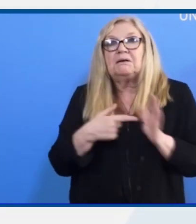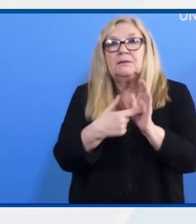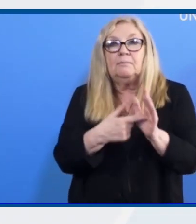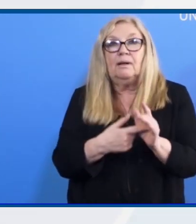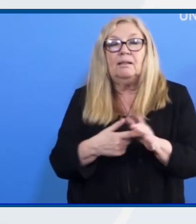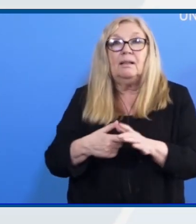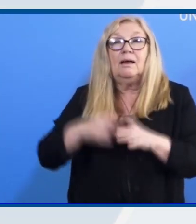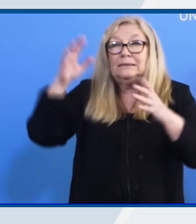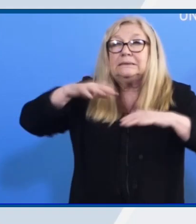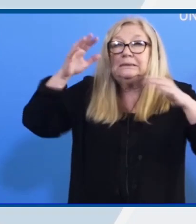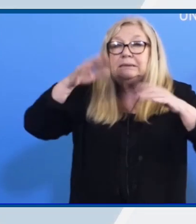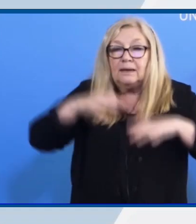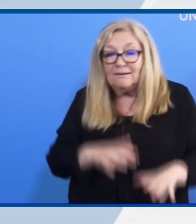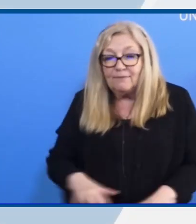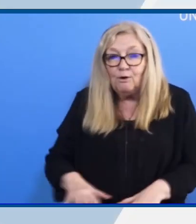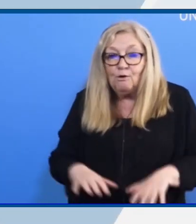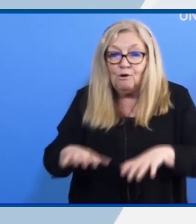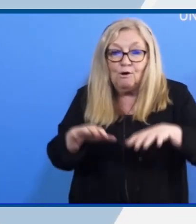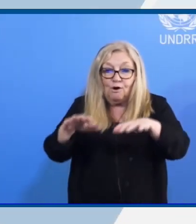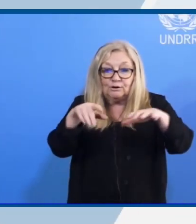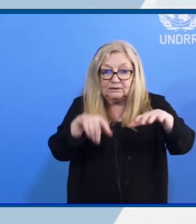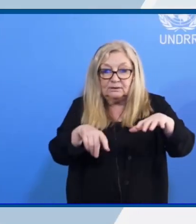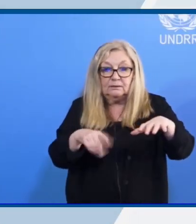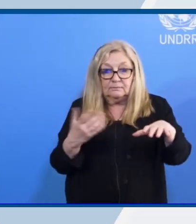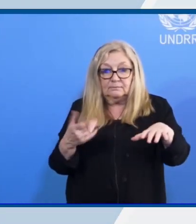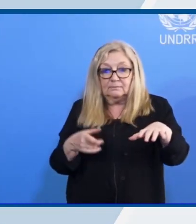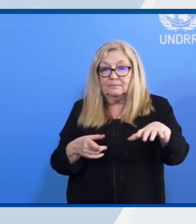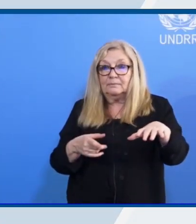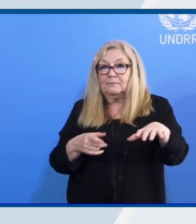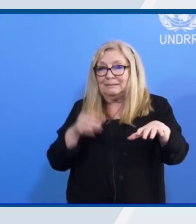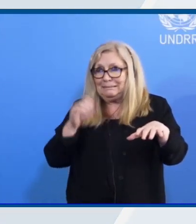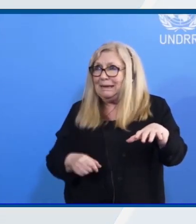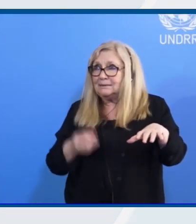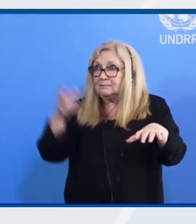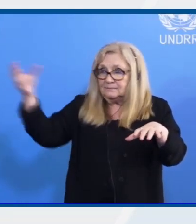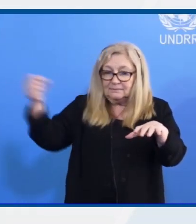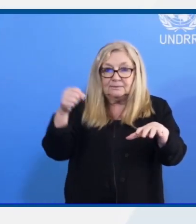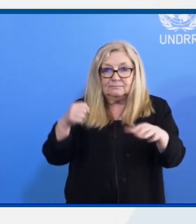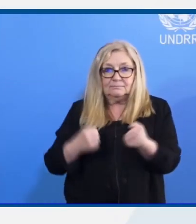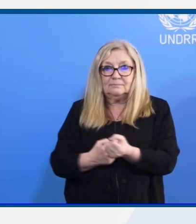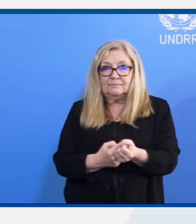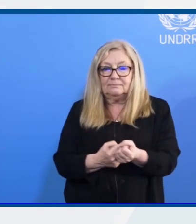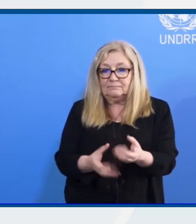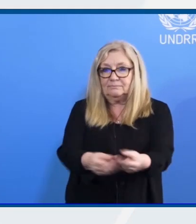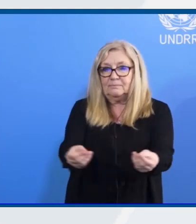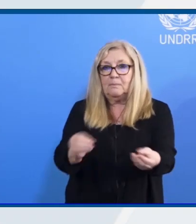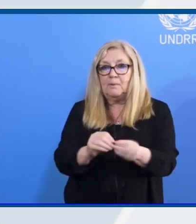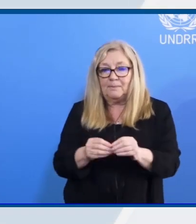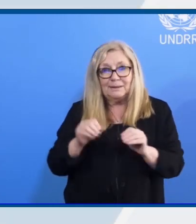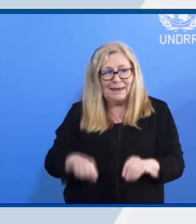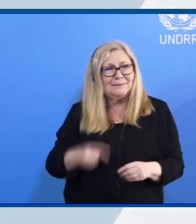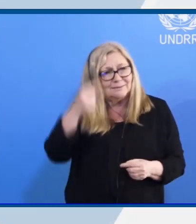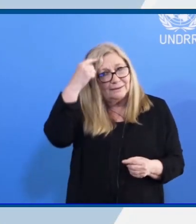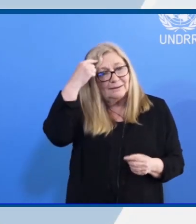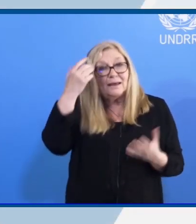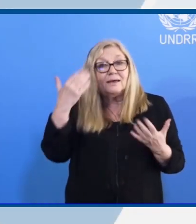those amazing opportunities to both achieve adaptation but also achieve mitigation, and therefore being able to tap that other source